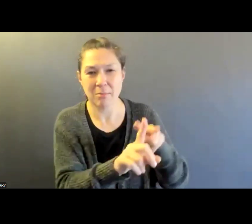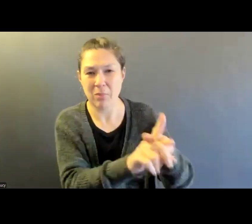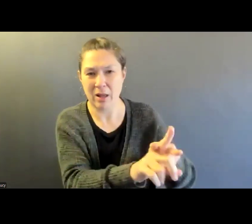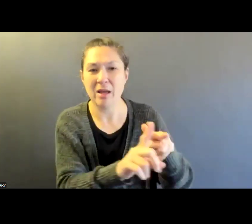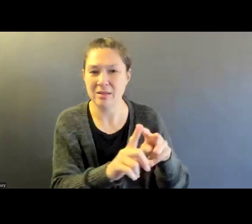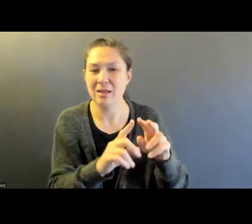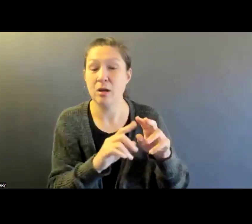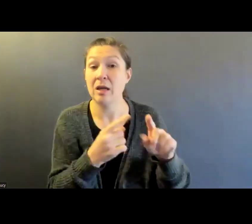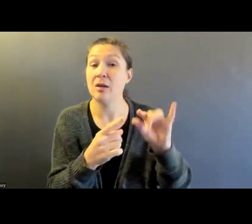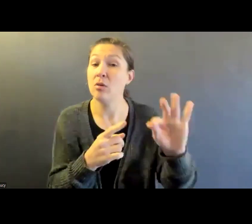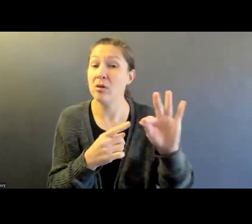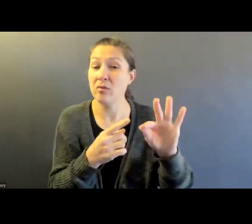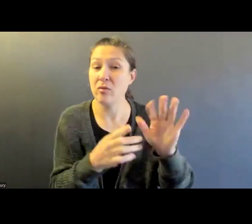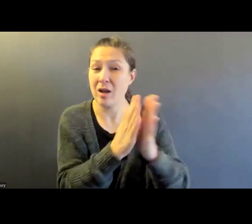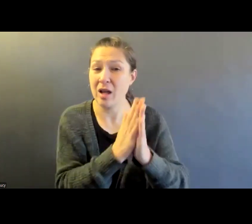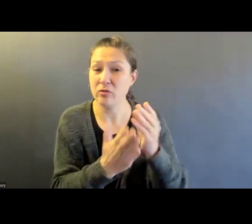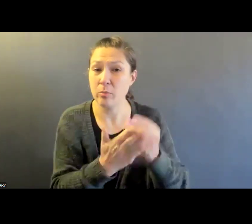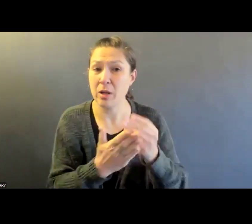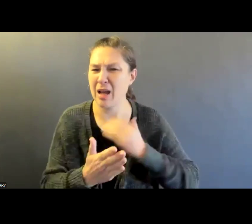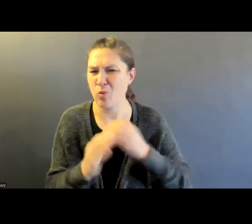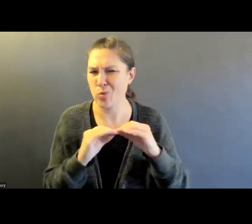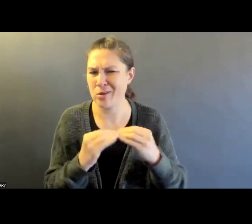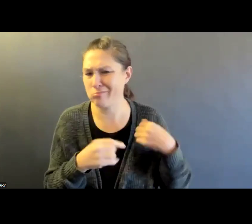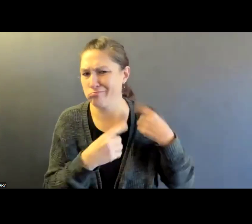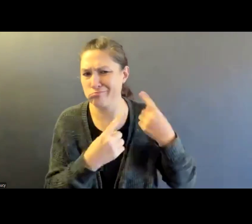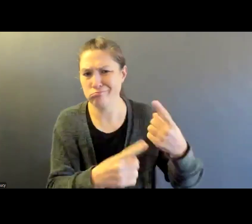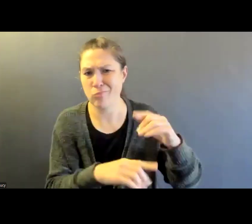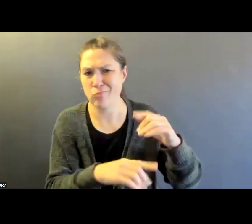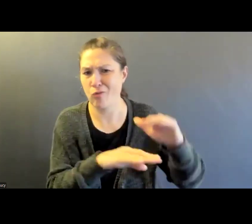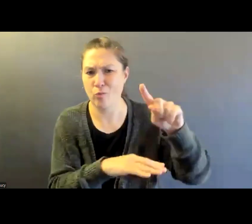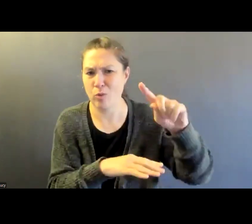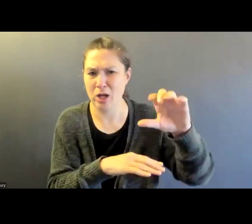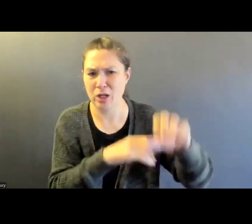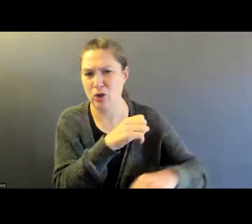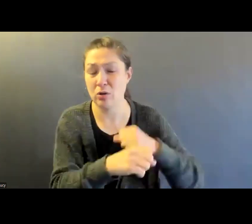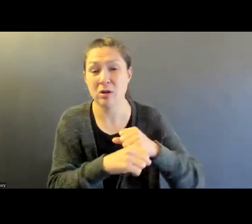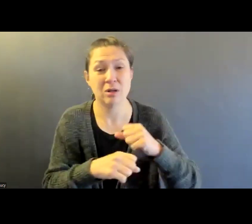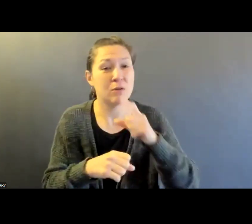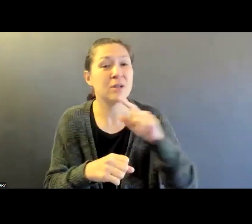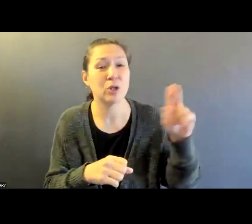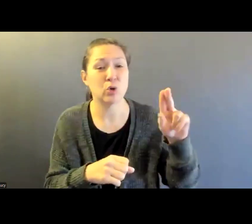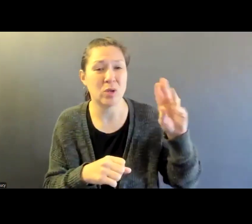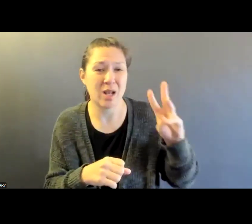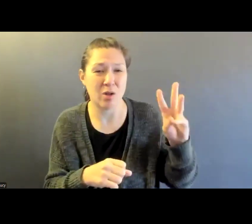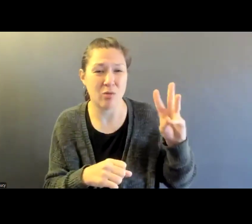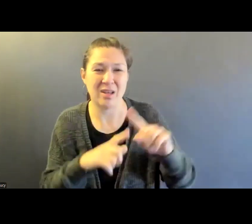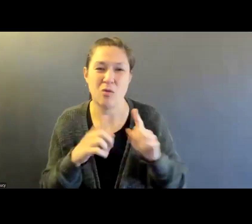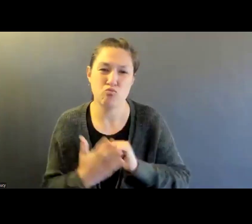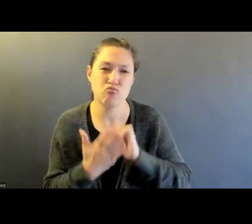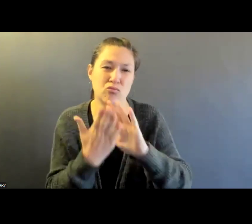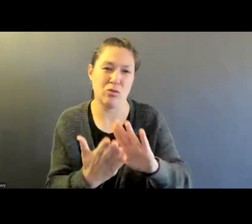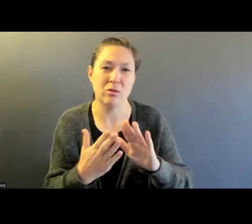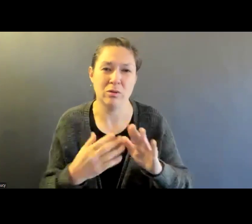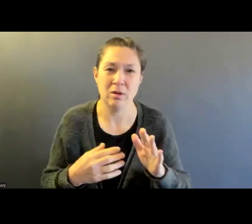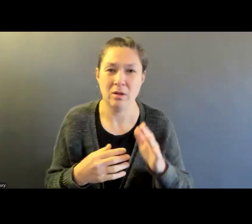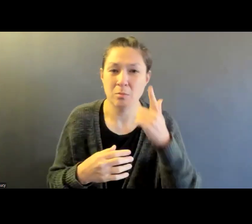organization that, even though we've been around for 100 years, this is a fairly new approach we're taking as United Way, because it isn't the funding model we've used in the past,